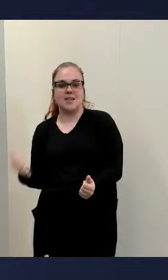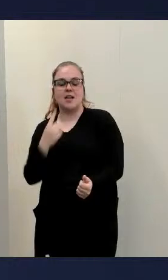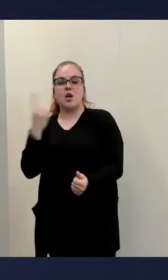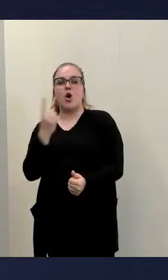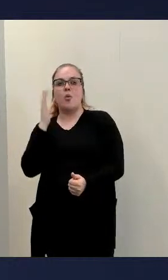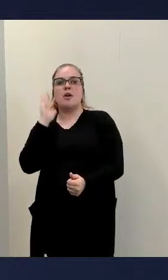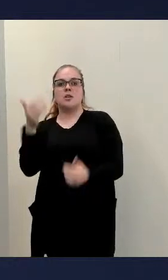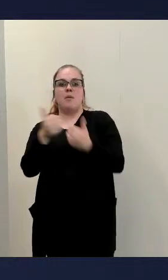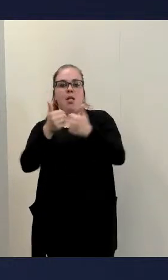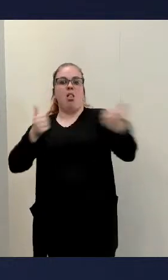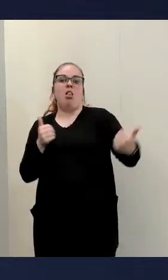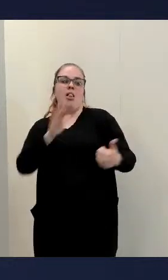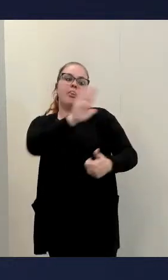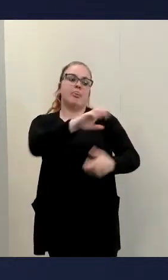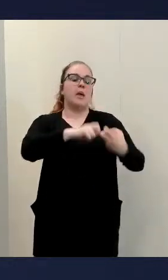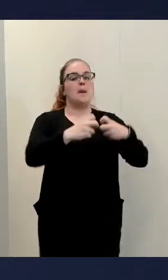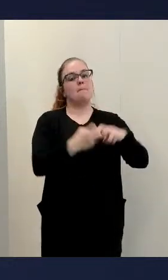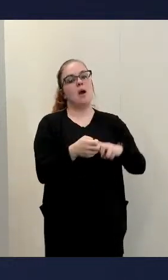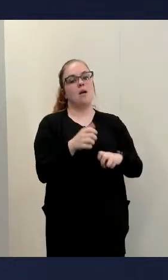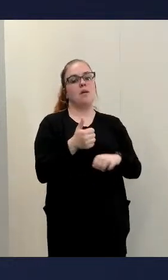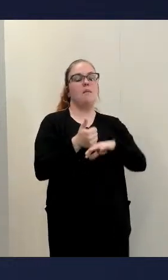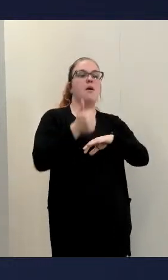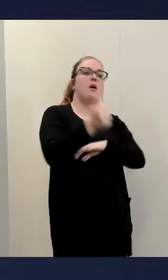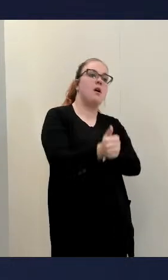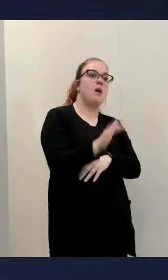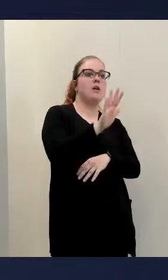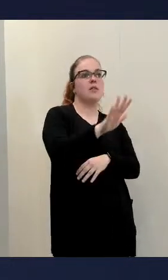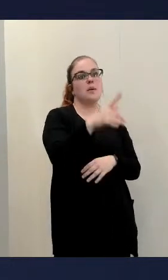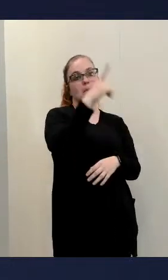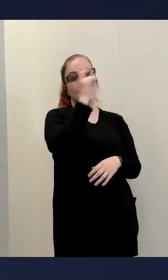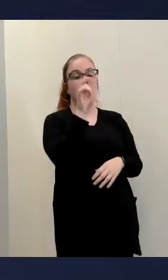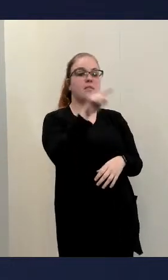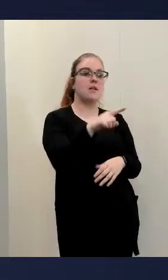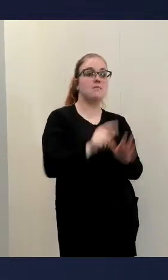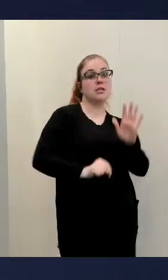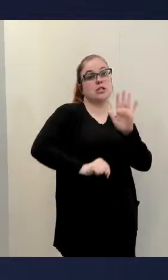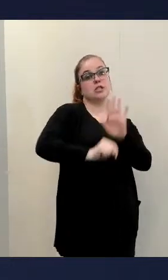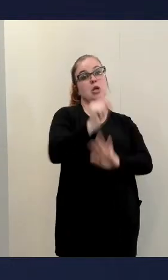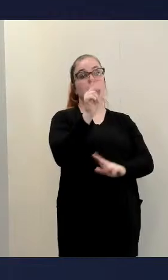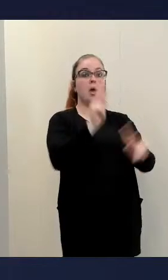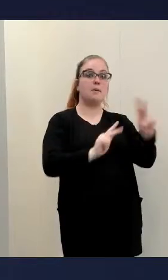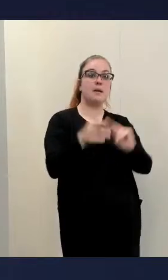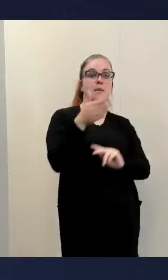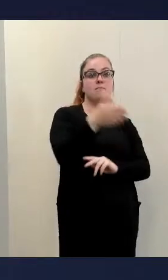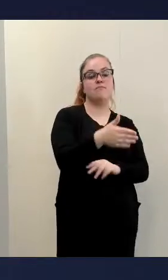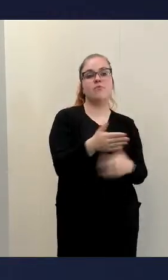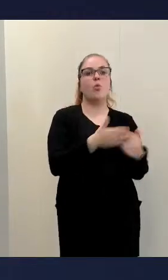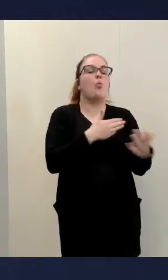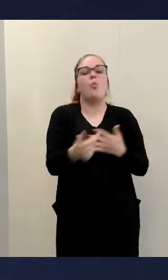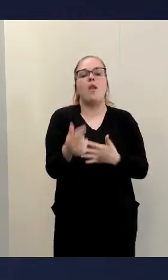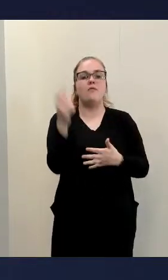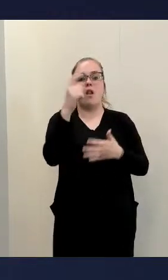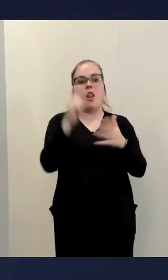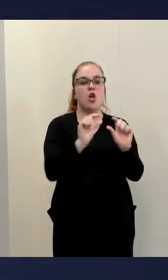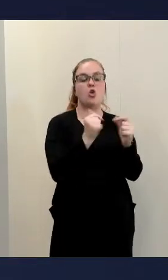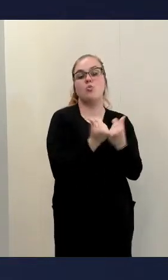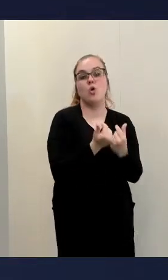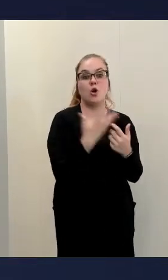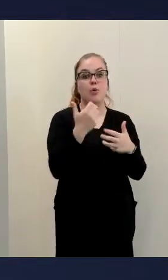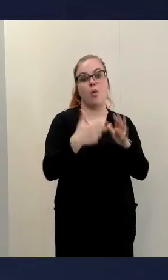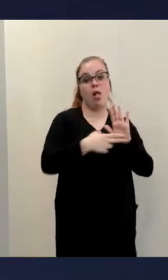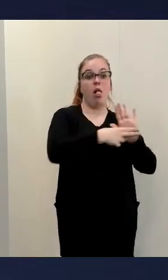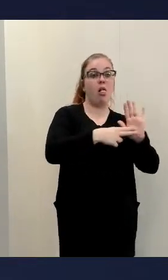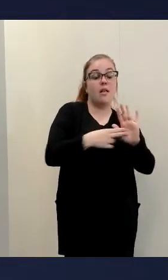gonna be a them thing. Whether it's a Black them thing, a tall people them thing, whatever group you